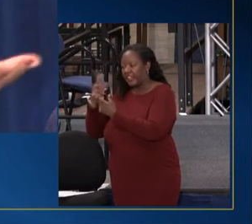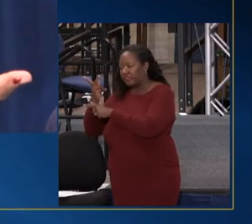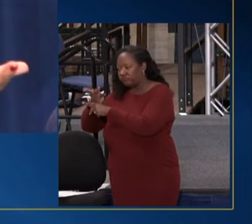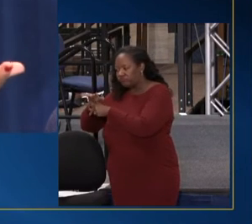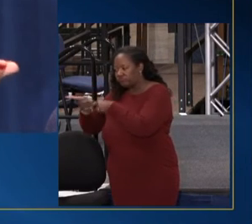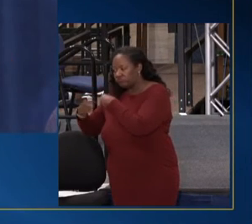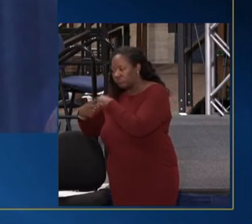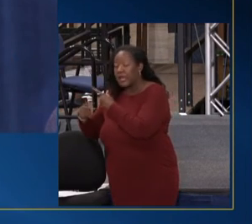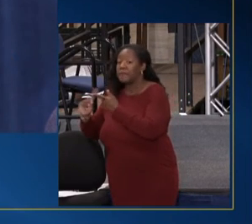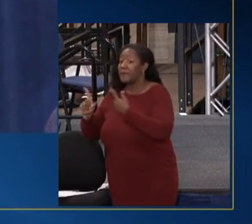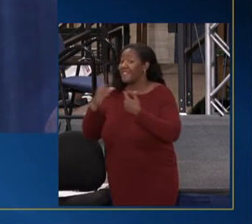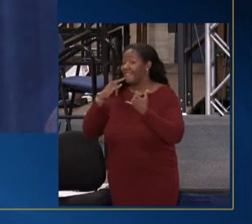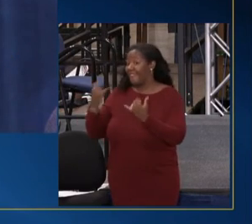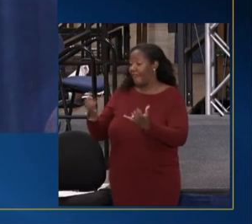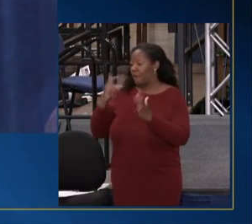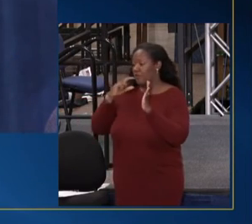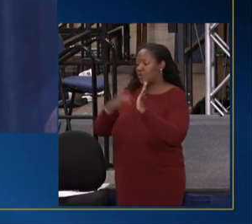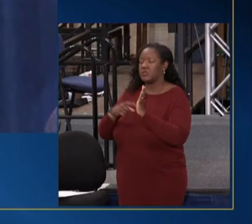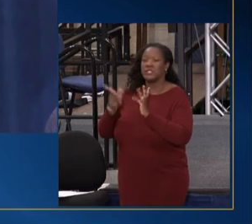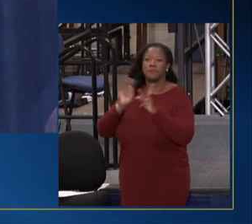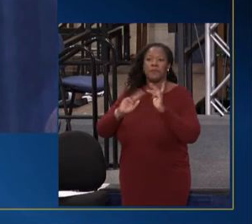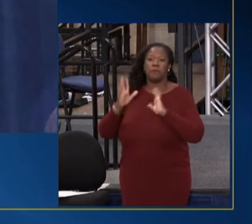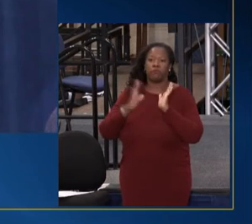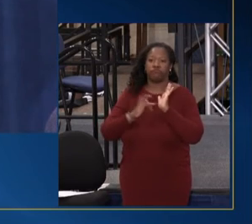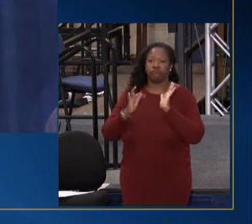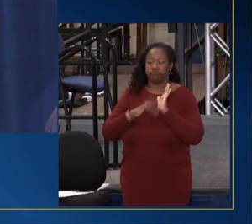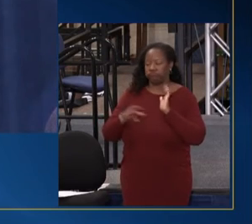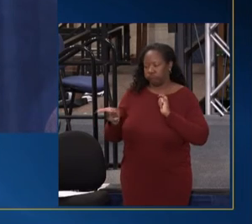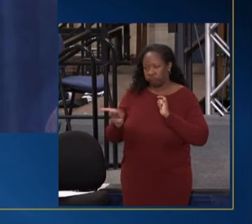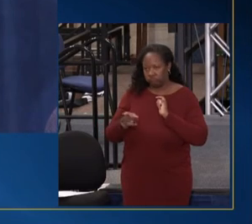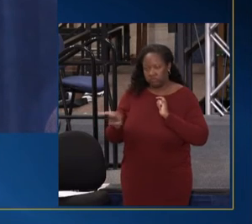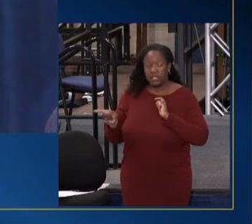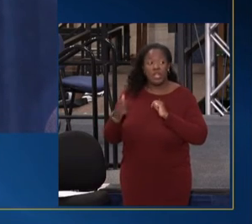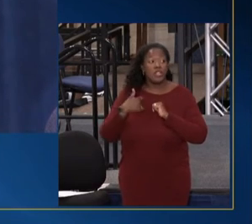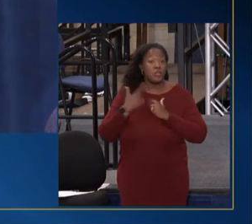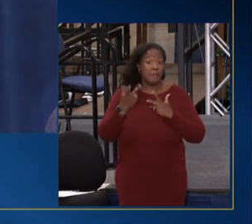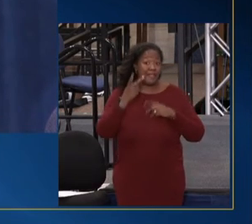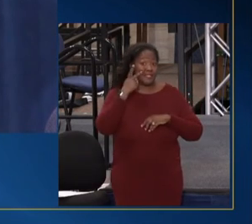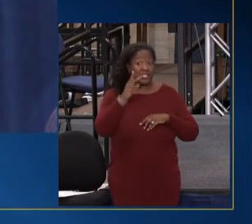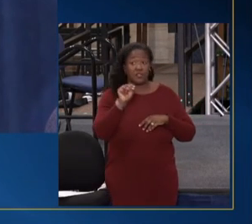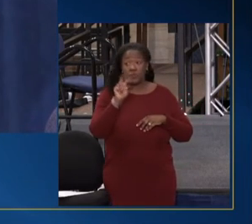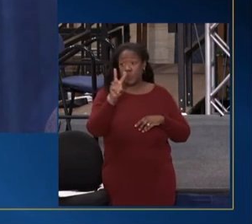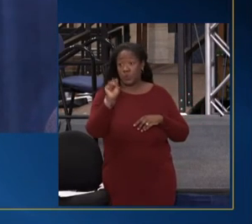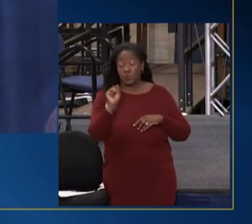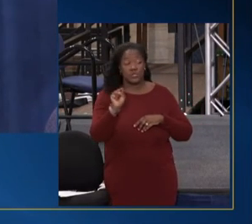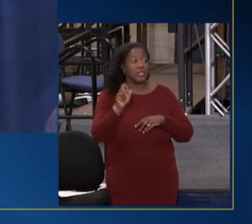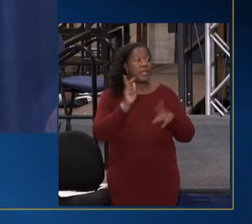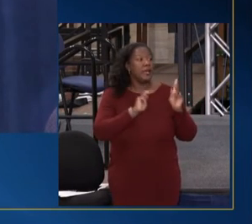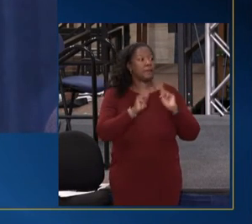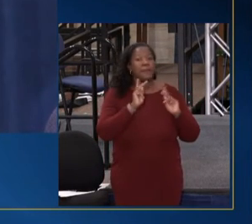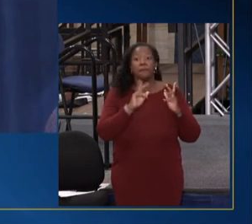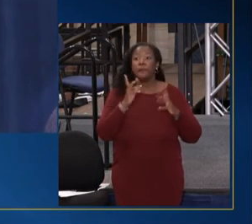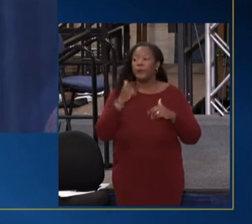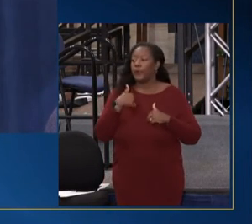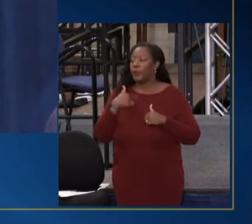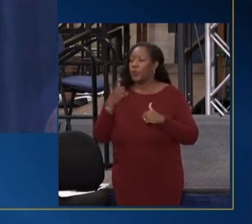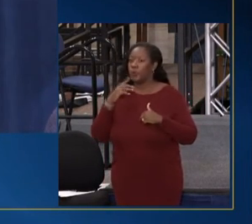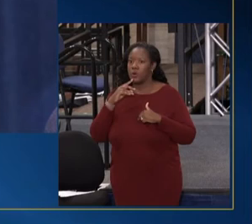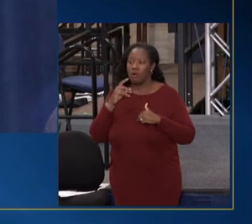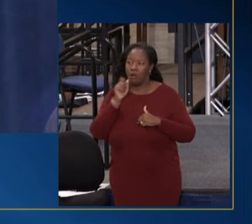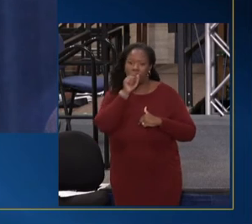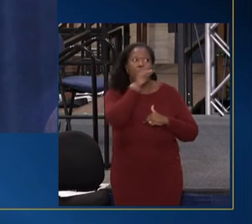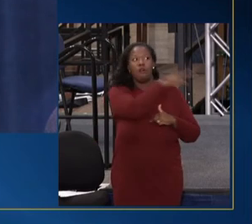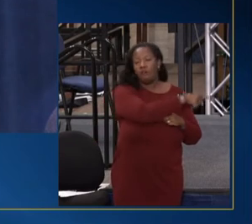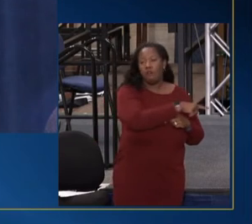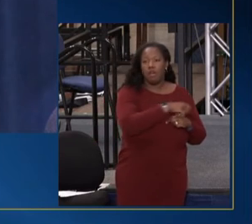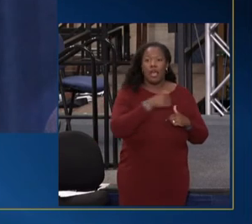being misused. We have seen some cases in the news where you've seen people, so-called whistleblowers, go and leak